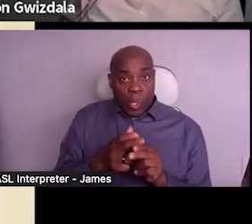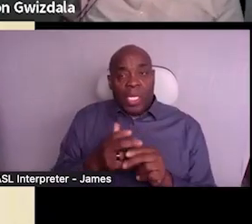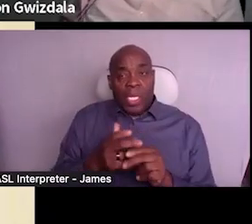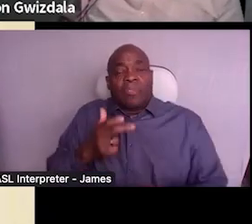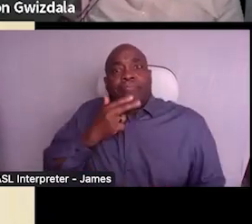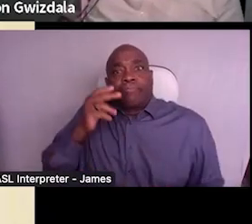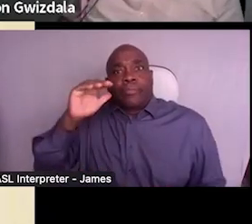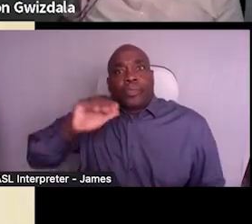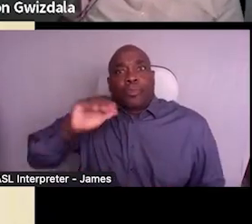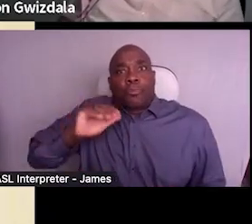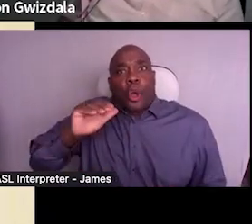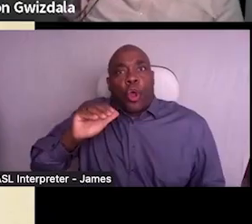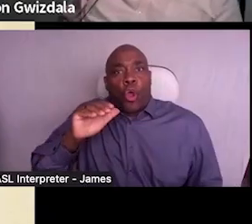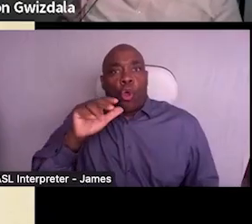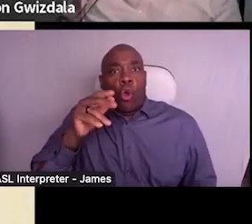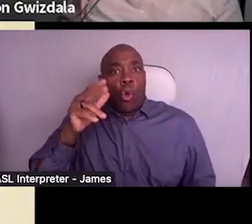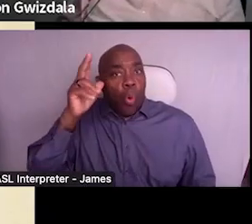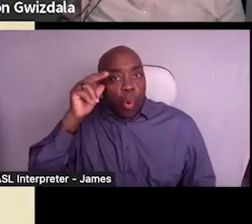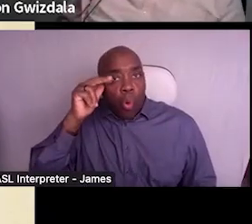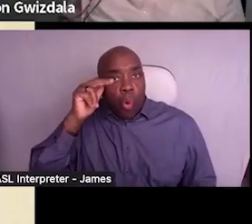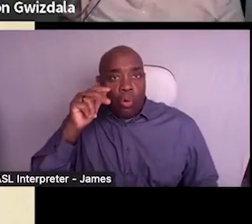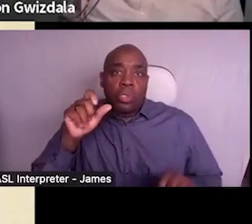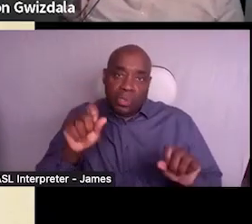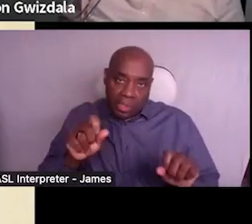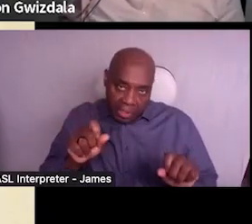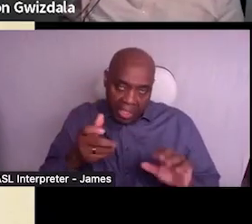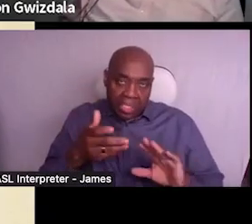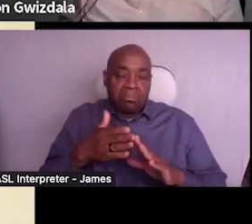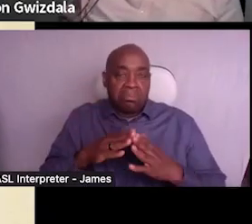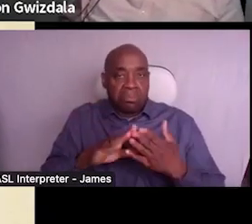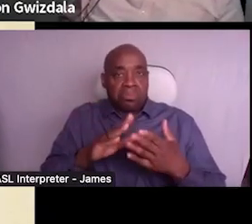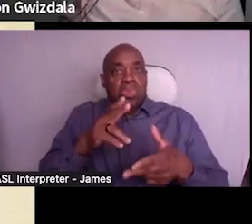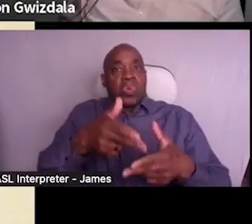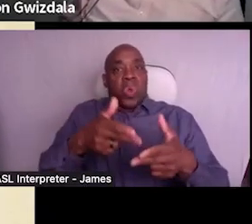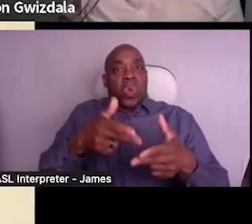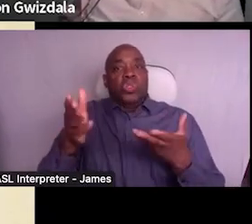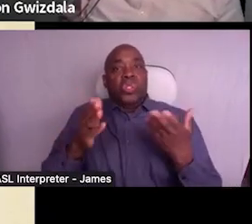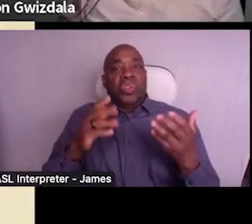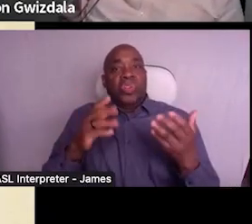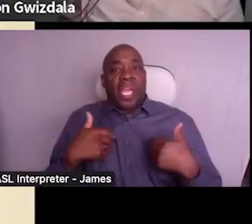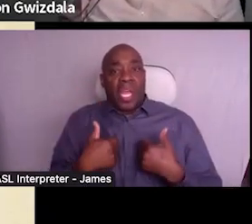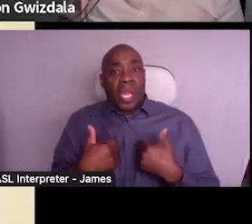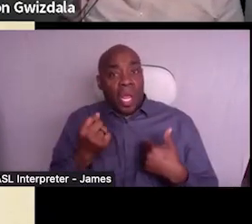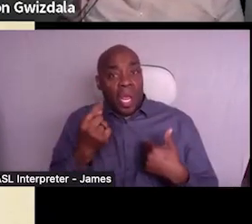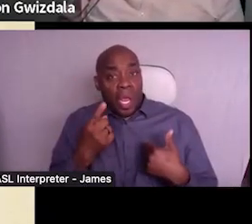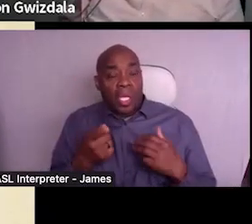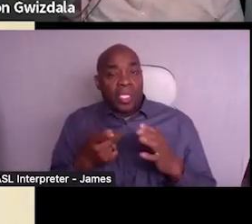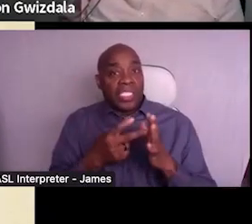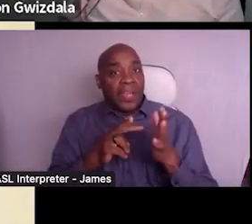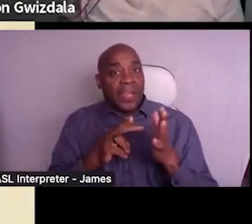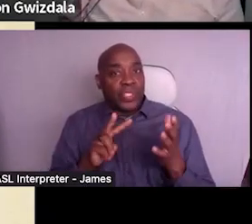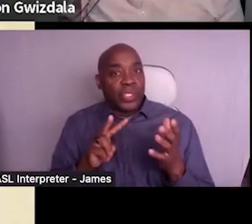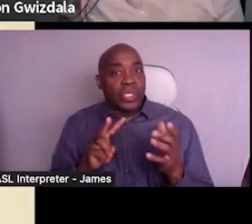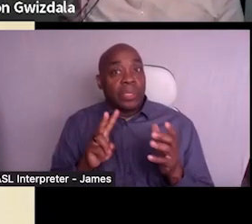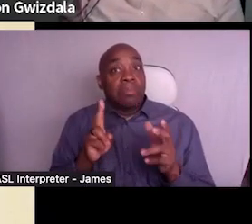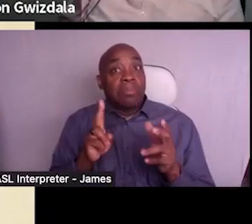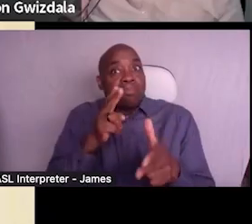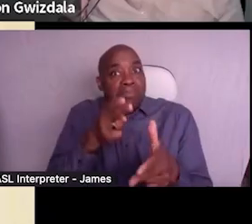horse, then they can allow it as a service animal. However, again, the definition only